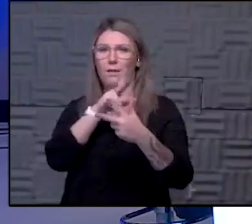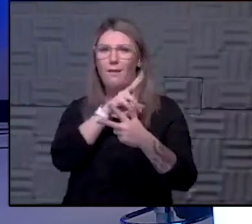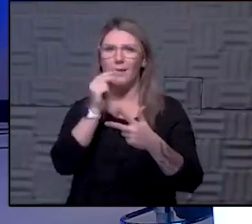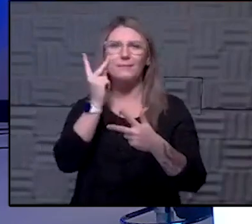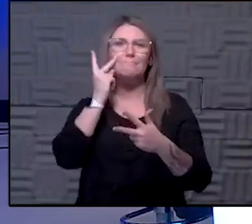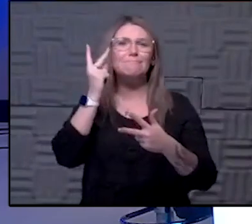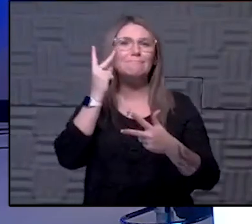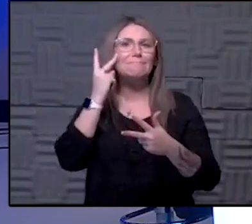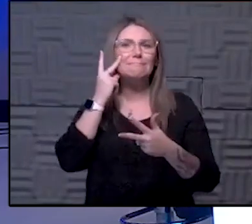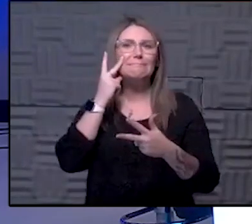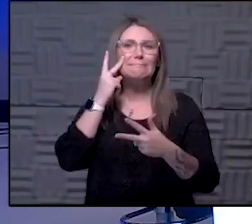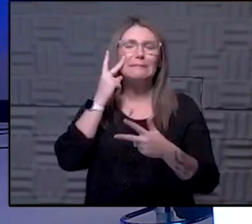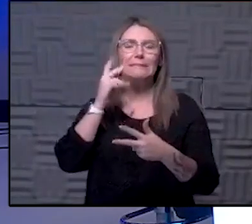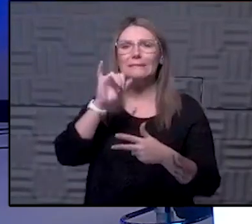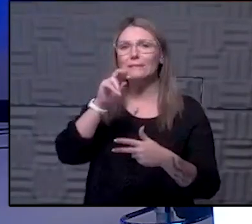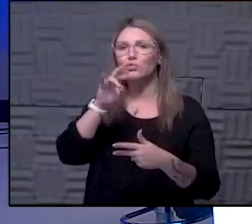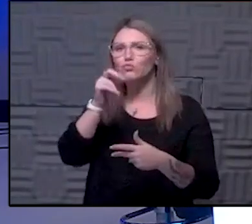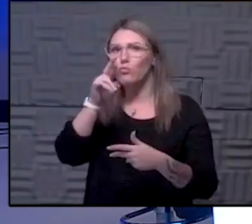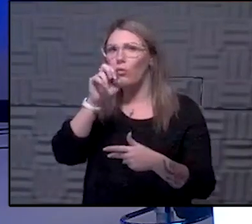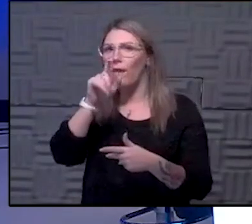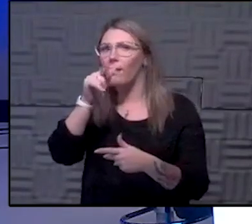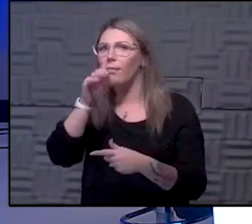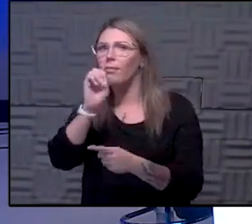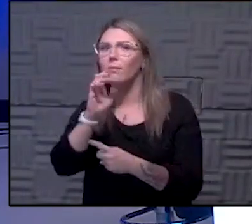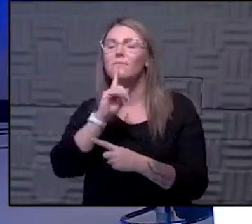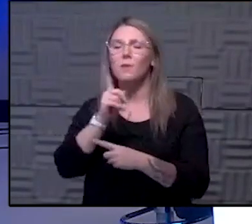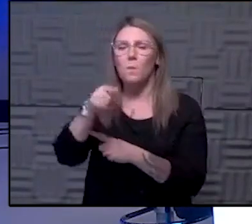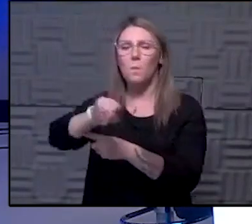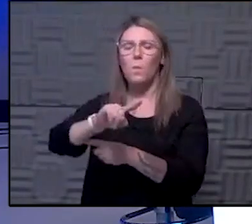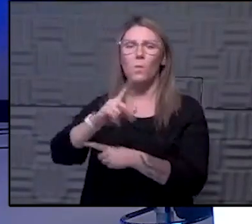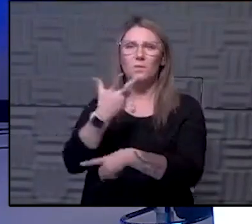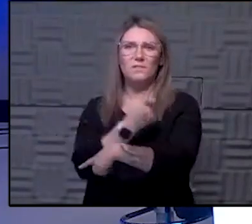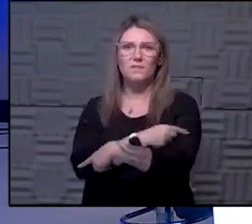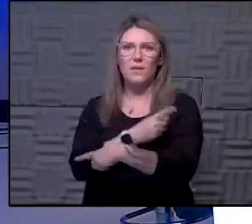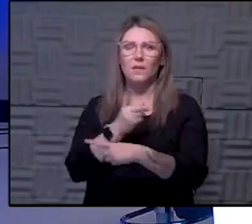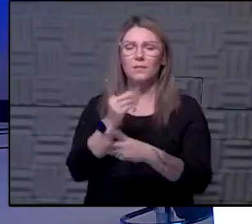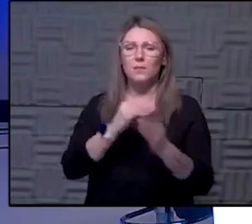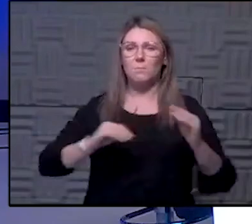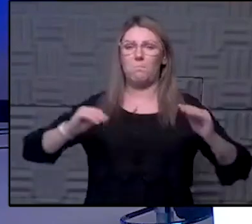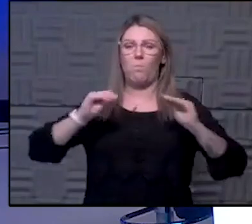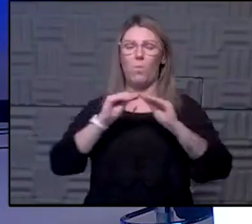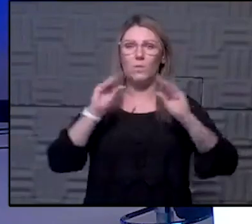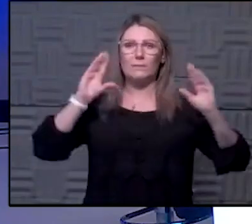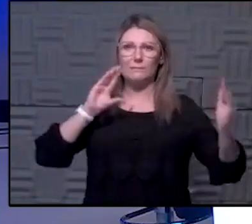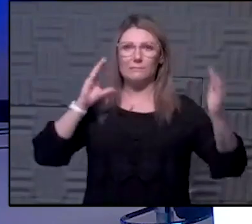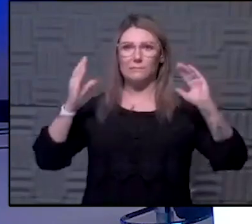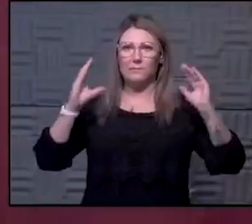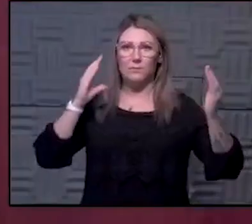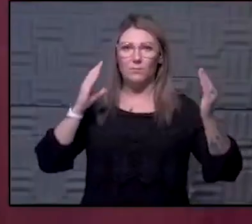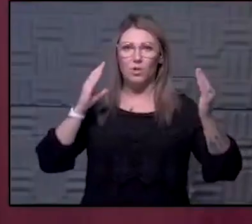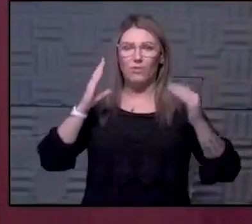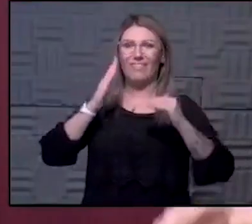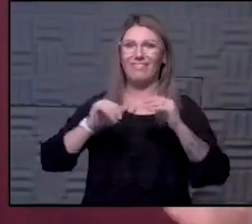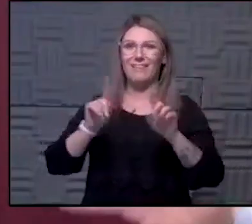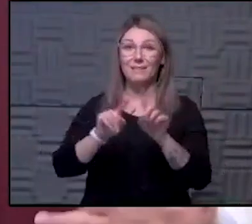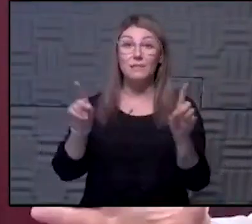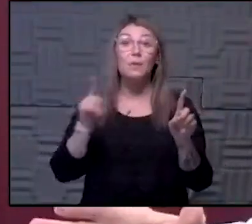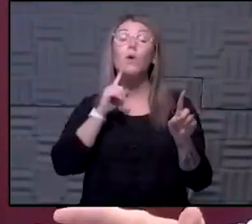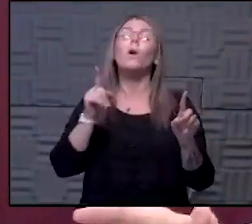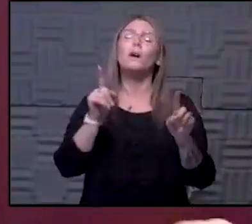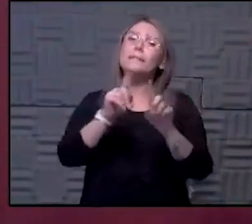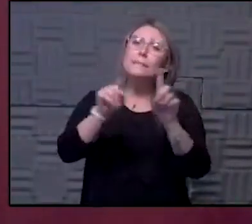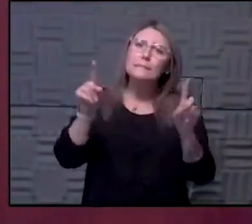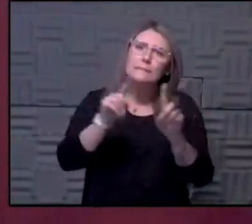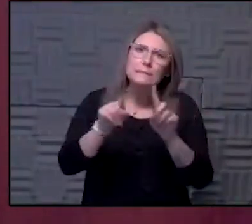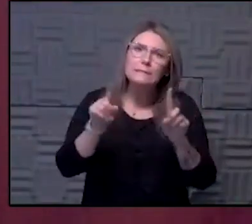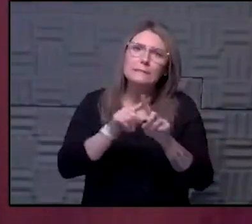as well, that essentially these vaccines behave much more similarly than they do differently. Now, granted, a little bit of a